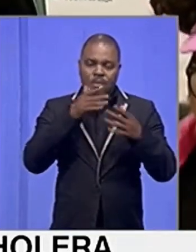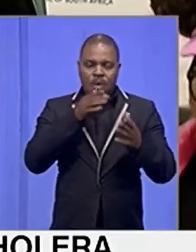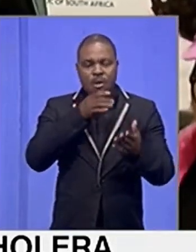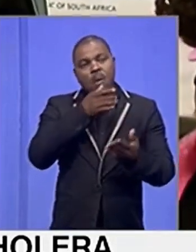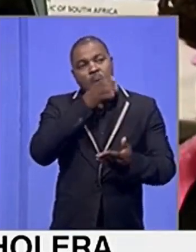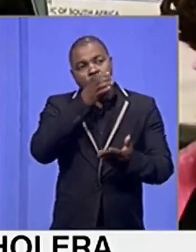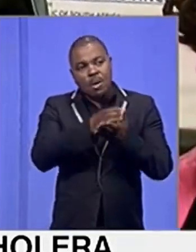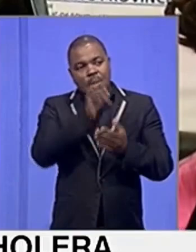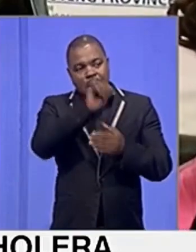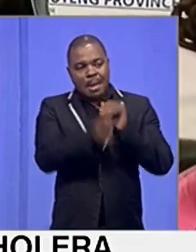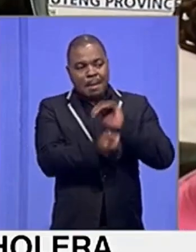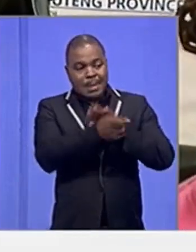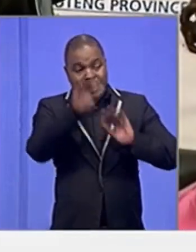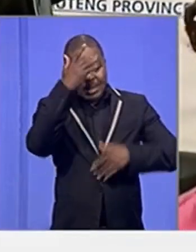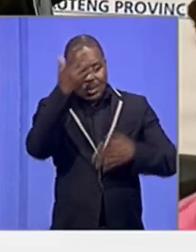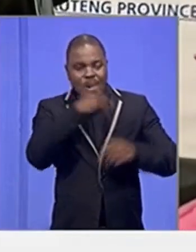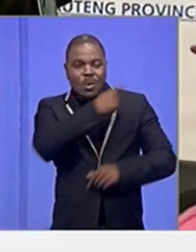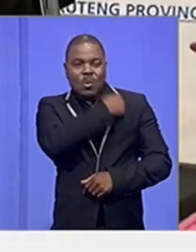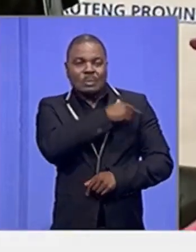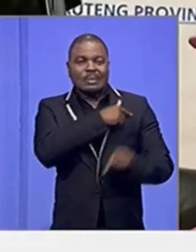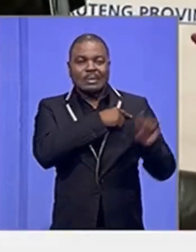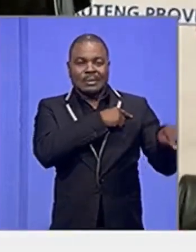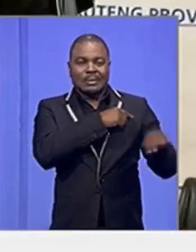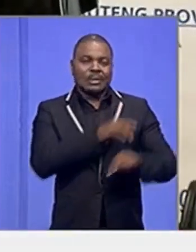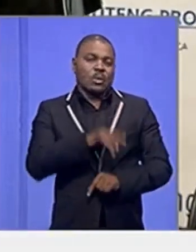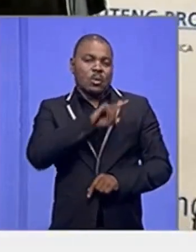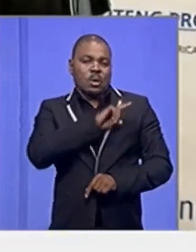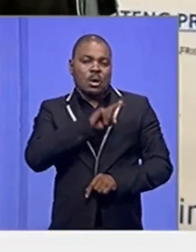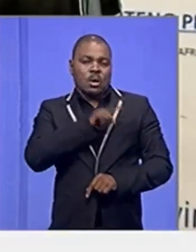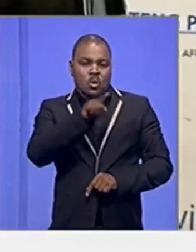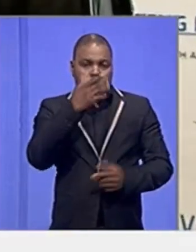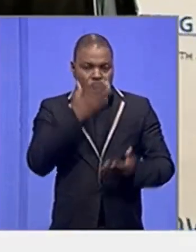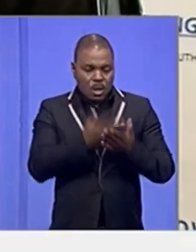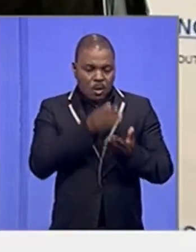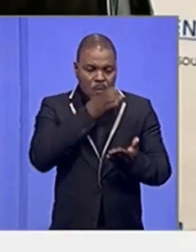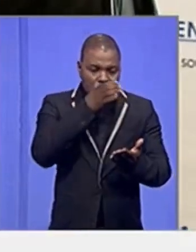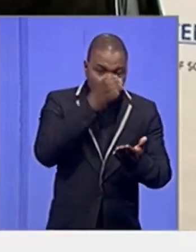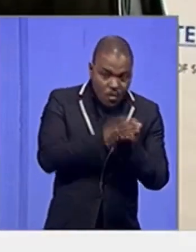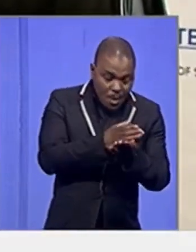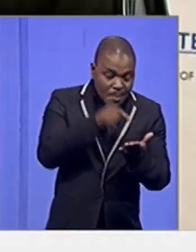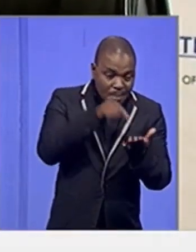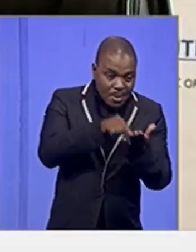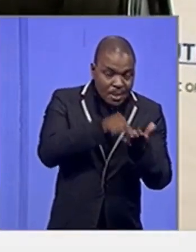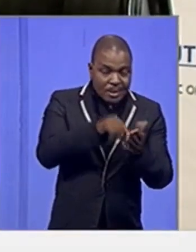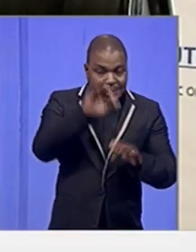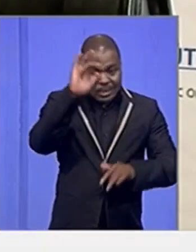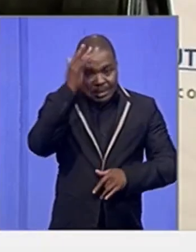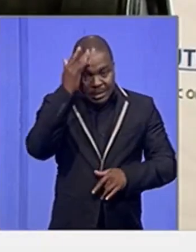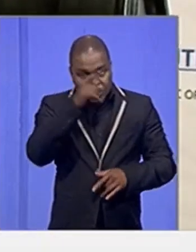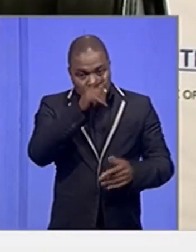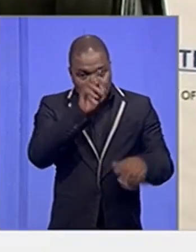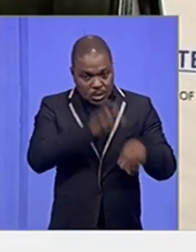in the hospital. Because the only way you can be able to confirm is by actually taking